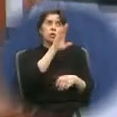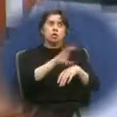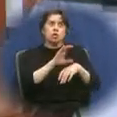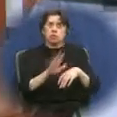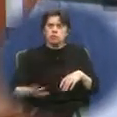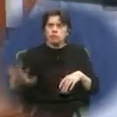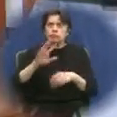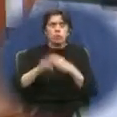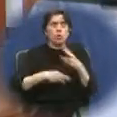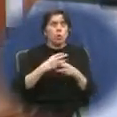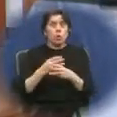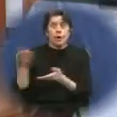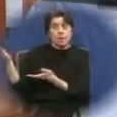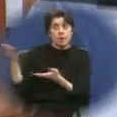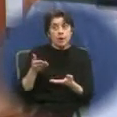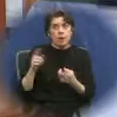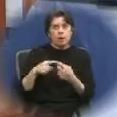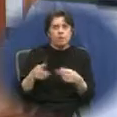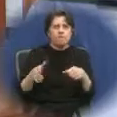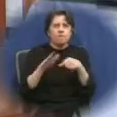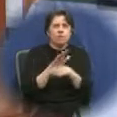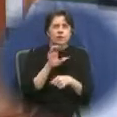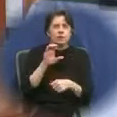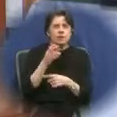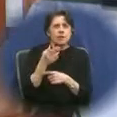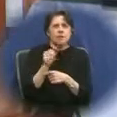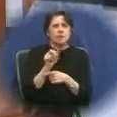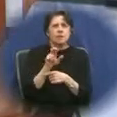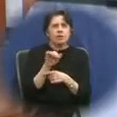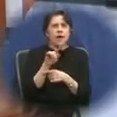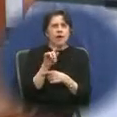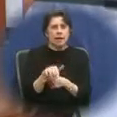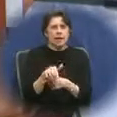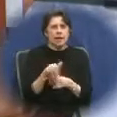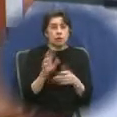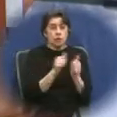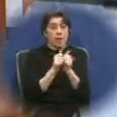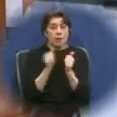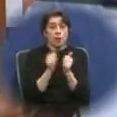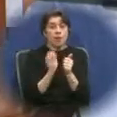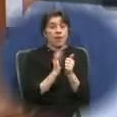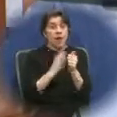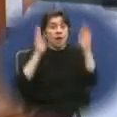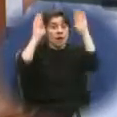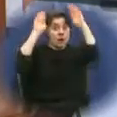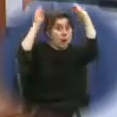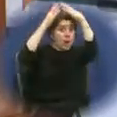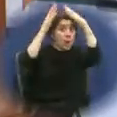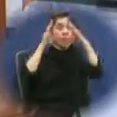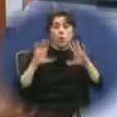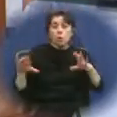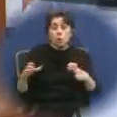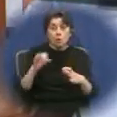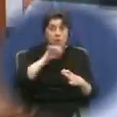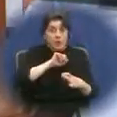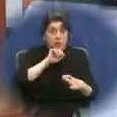world, and bring her to the fullness of charity, together with Francis, our Pope, the Order of Bishops, and all the